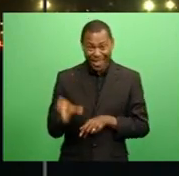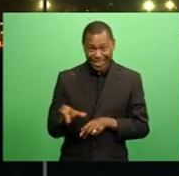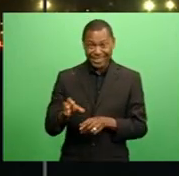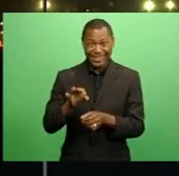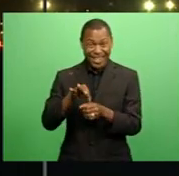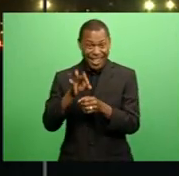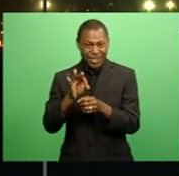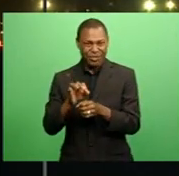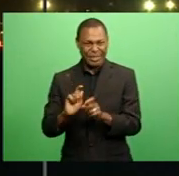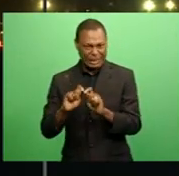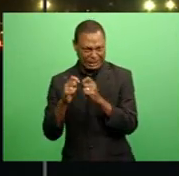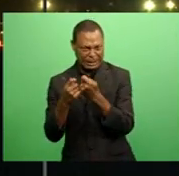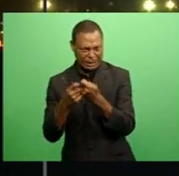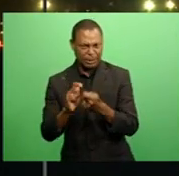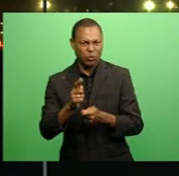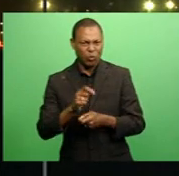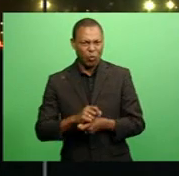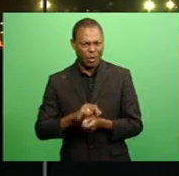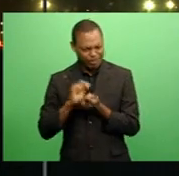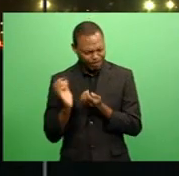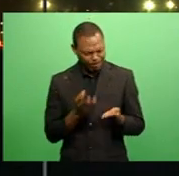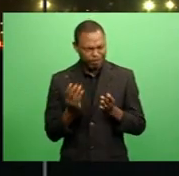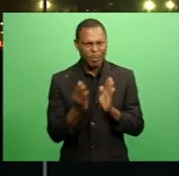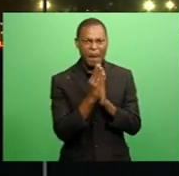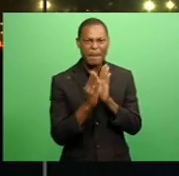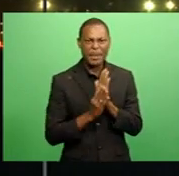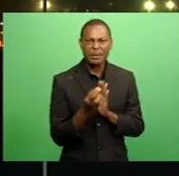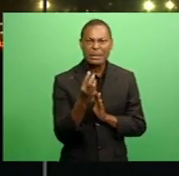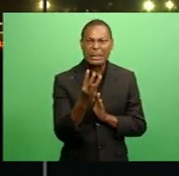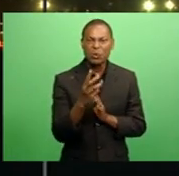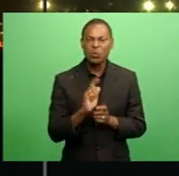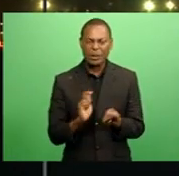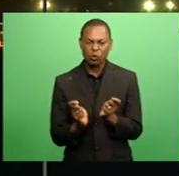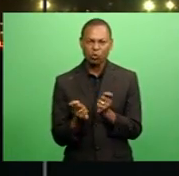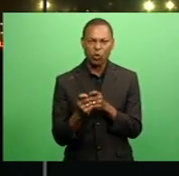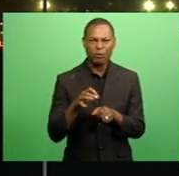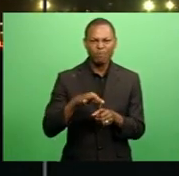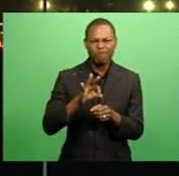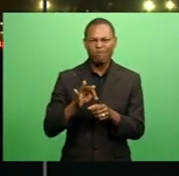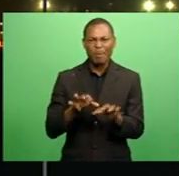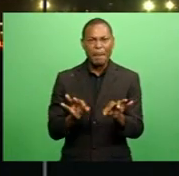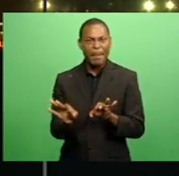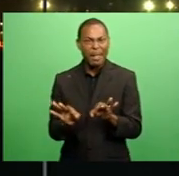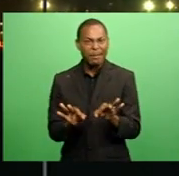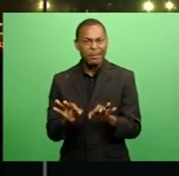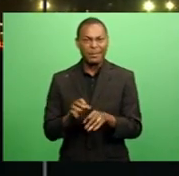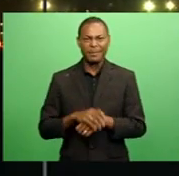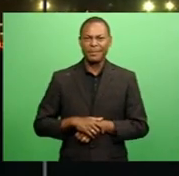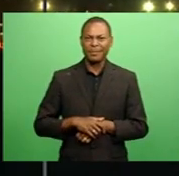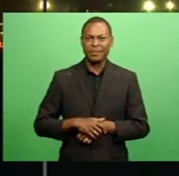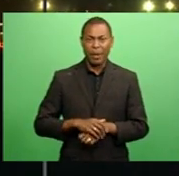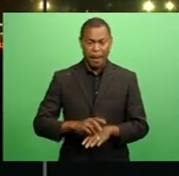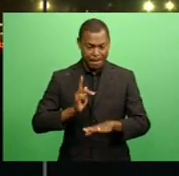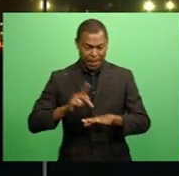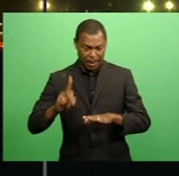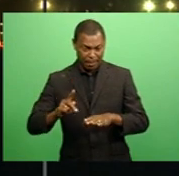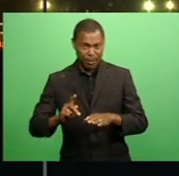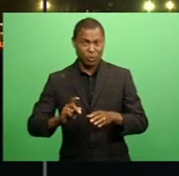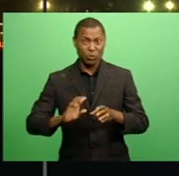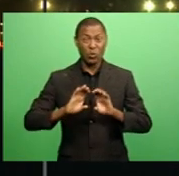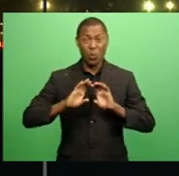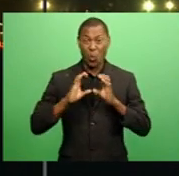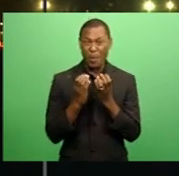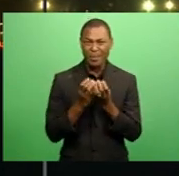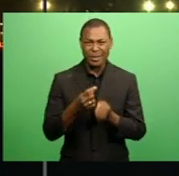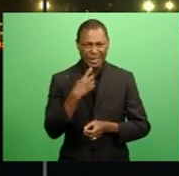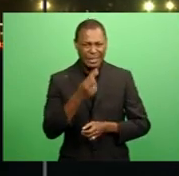Saneem and his team made submissions on 3 bills to change Fiji's electoral framework. Saneem told the Parliamentary Committee that while the FEO